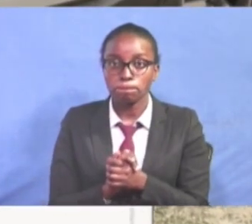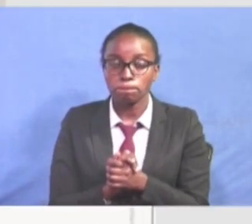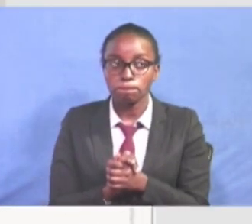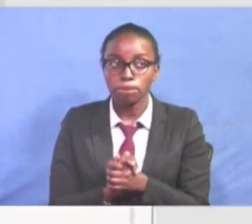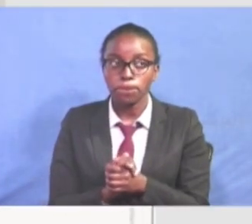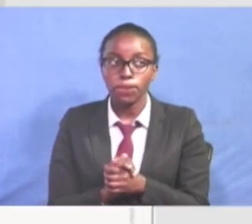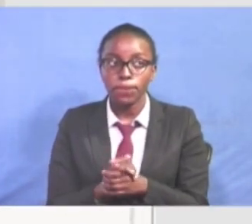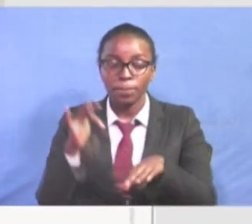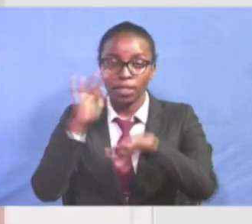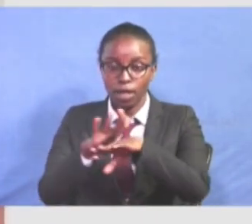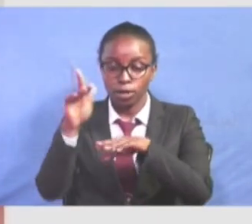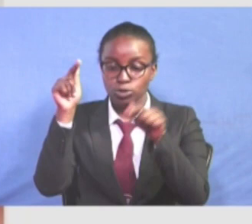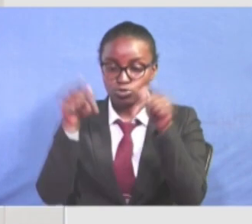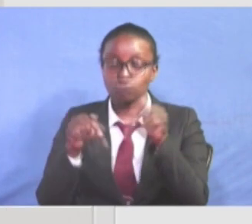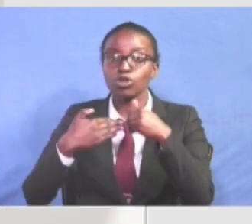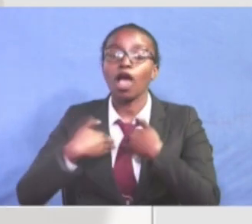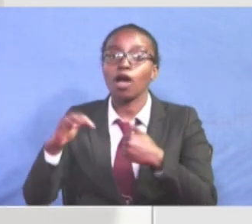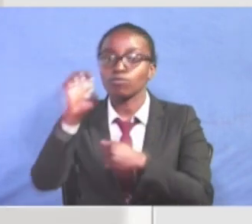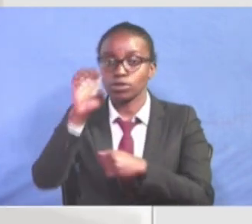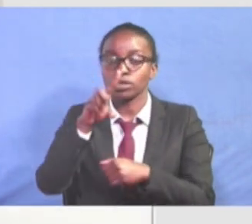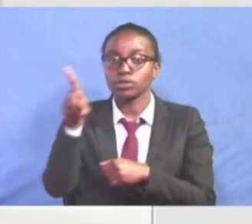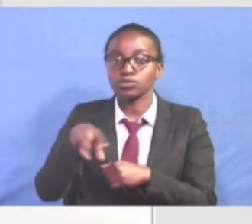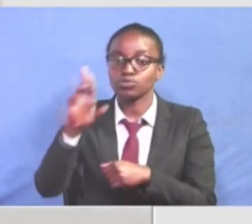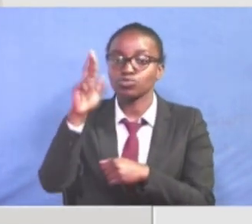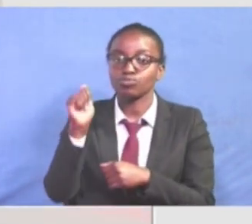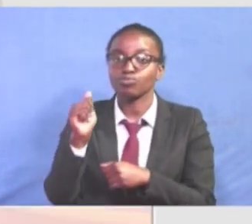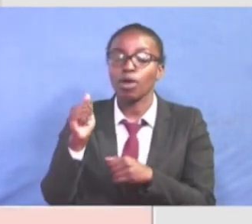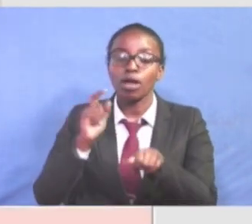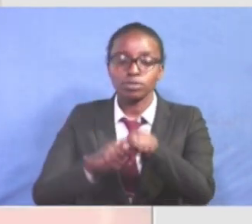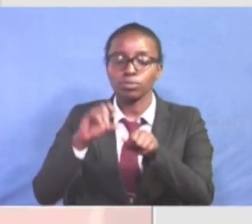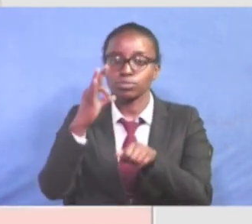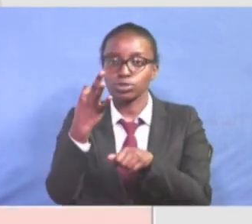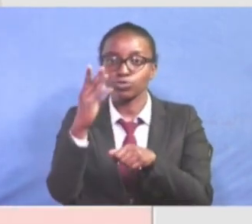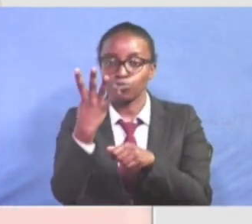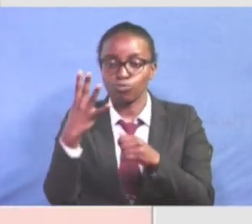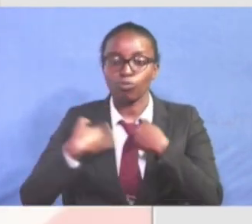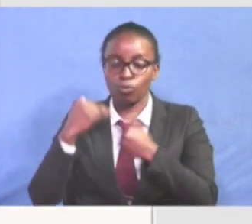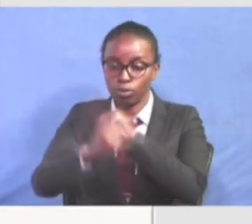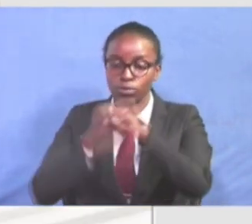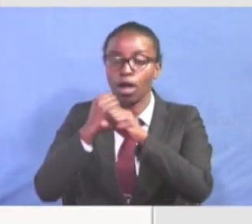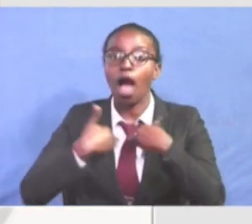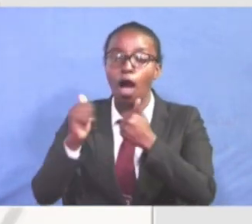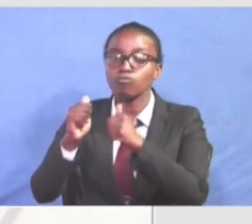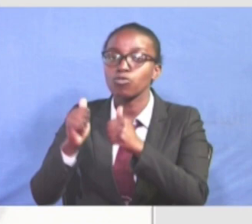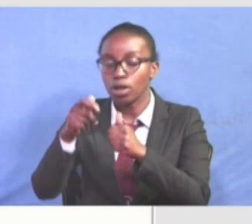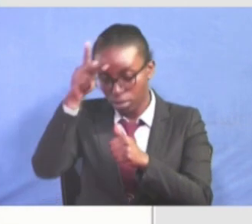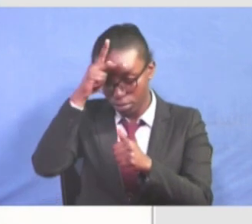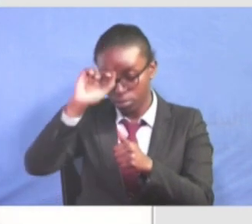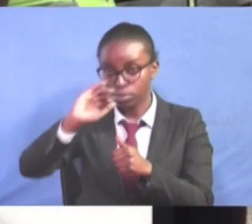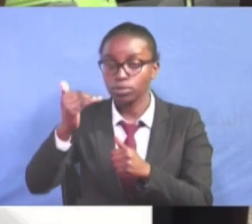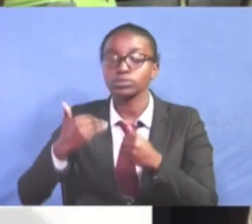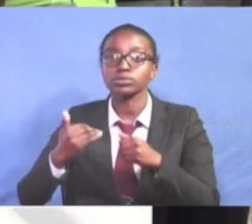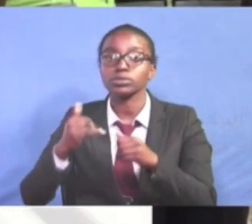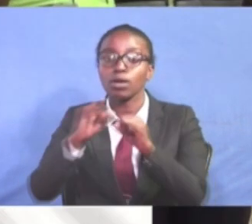Earlier today, Ezra Kabuga Kihara, 34 years of age, a nominated member of Kiambu County Assembly, has died following a tragic